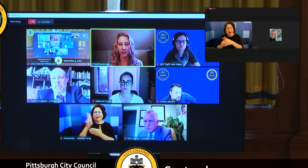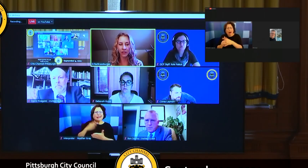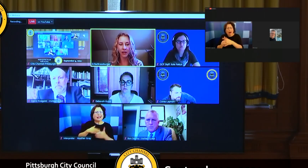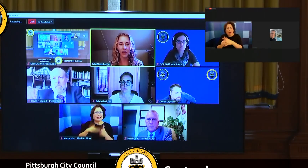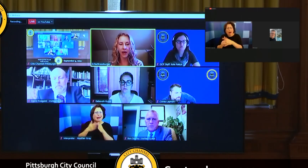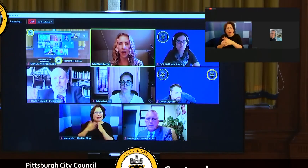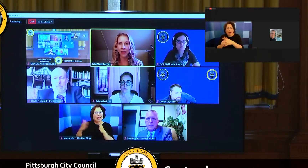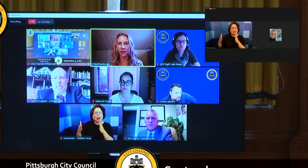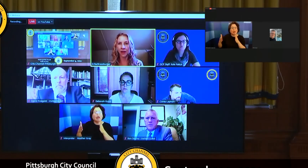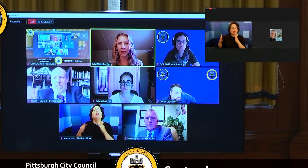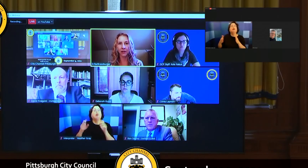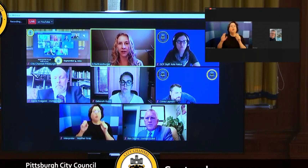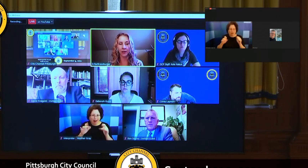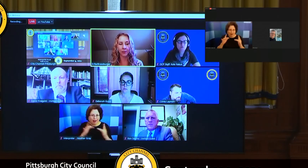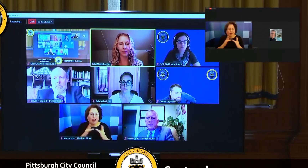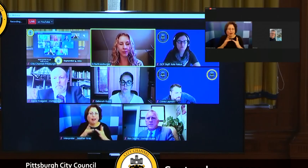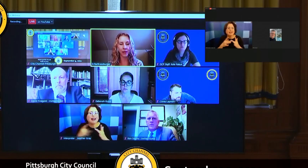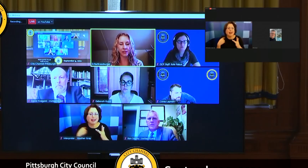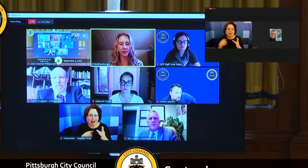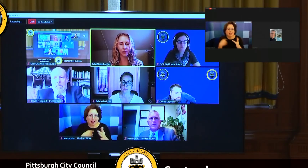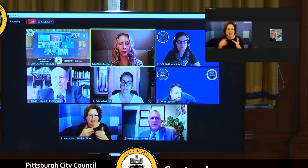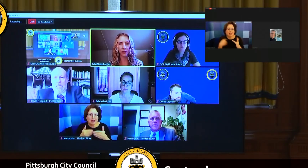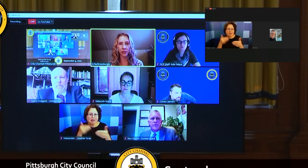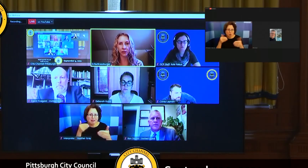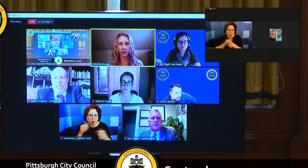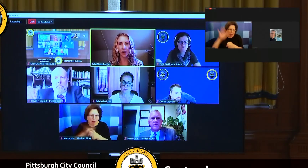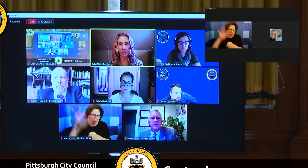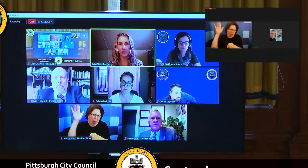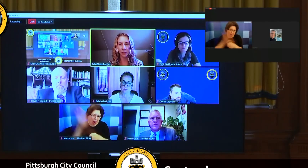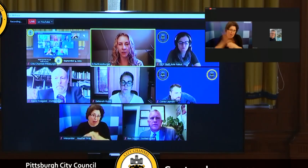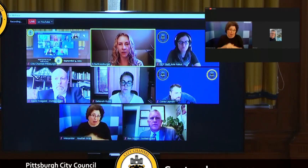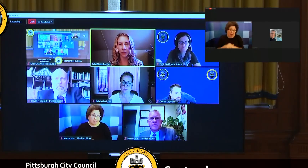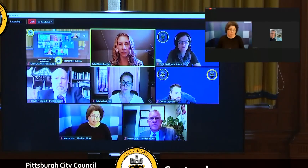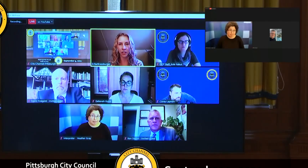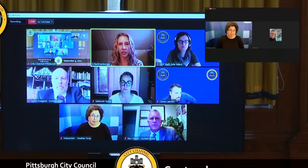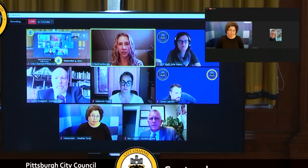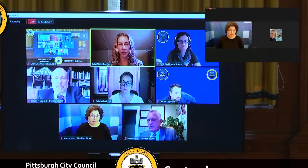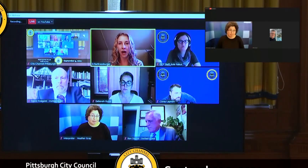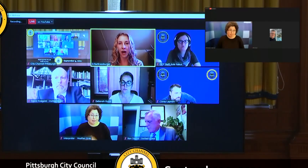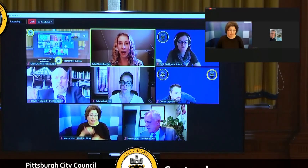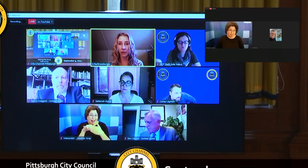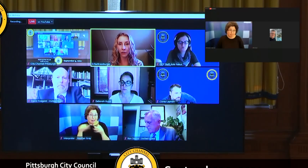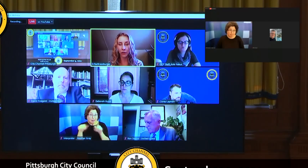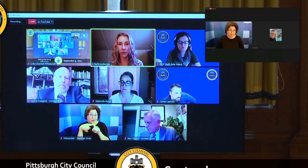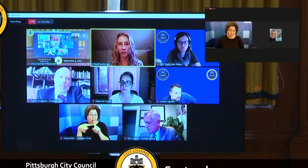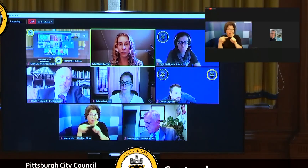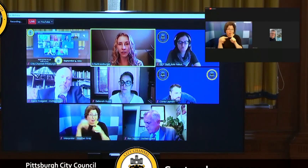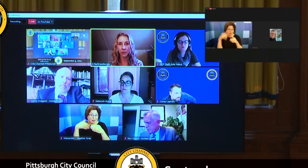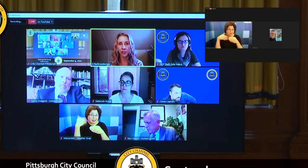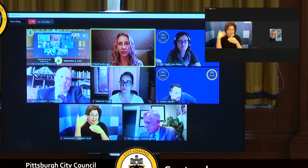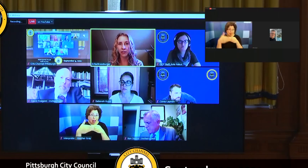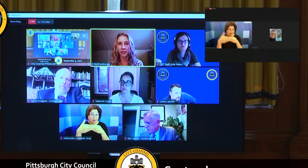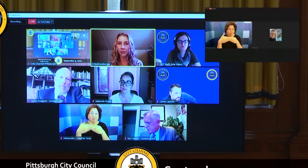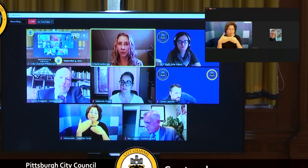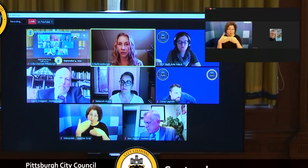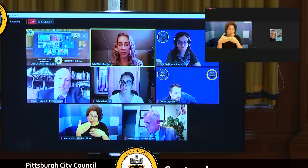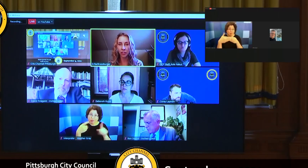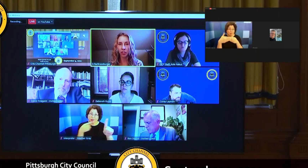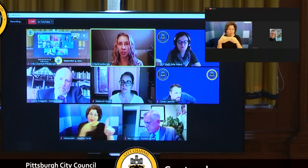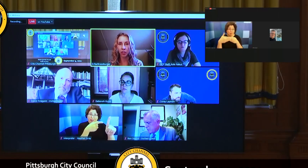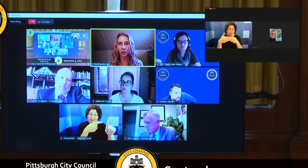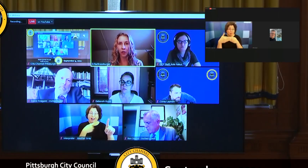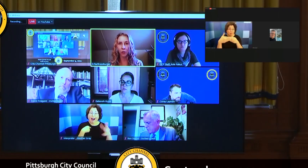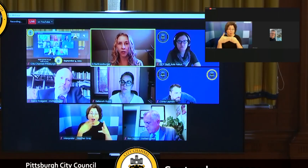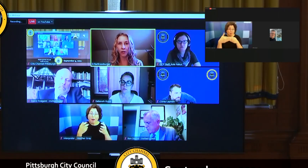point. I think that that's a really, really positive step in the right direction. I look forward to establishing that same sort of